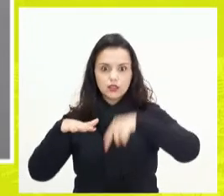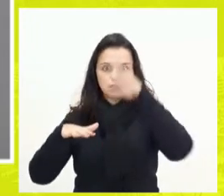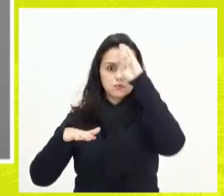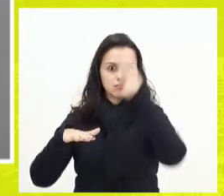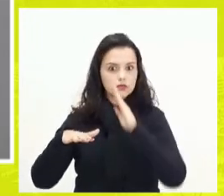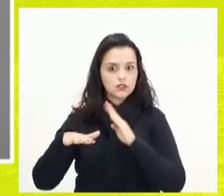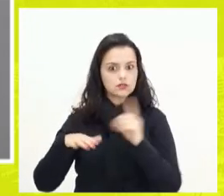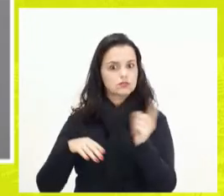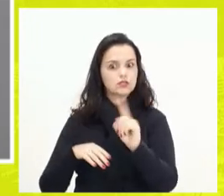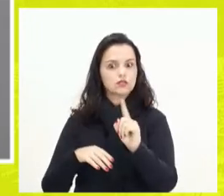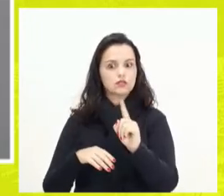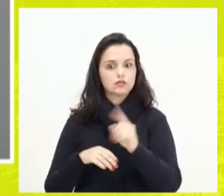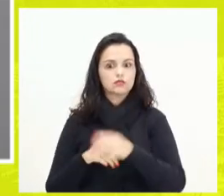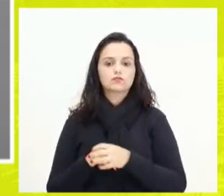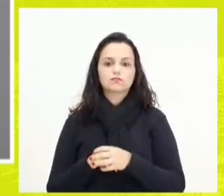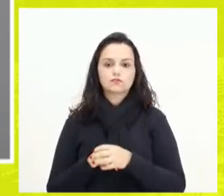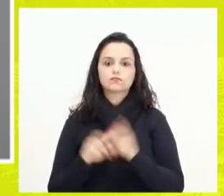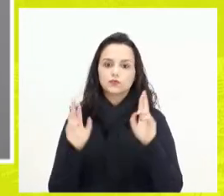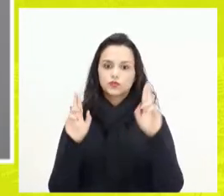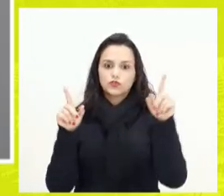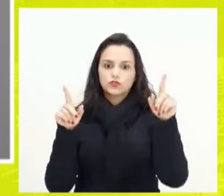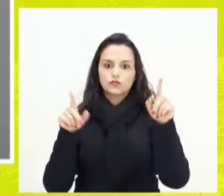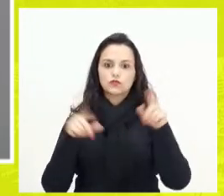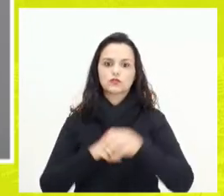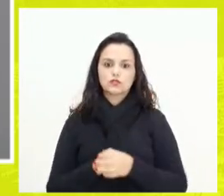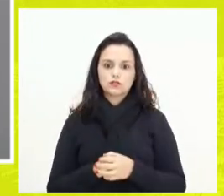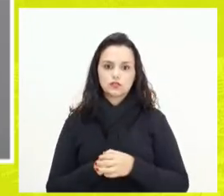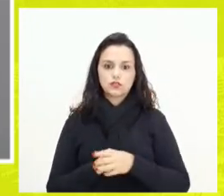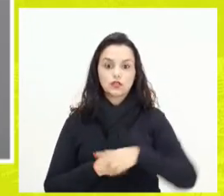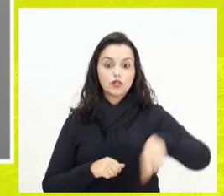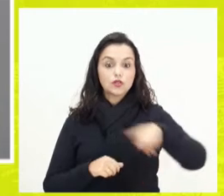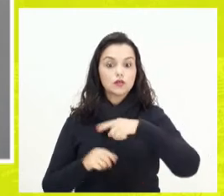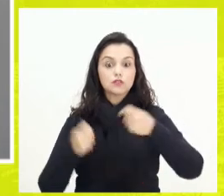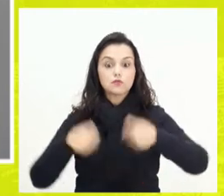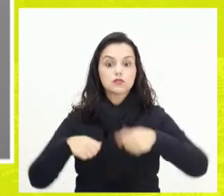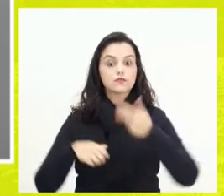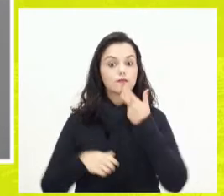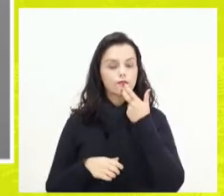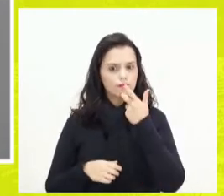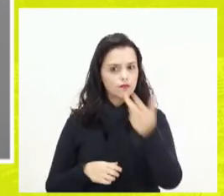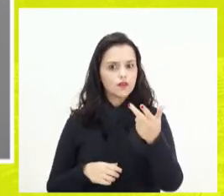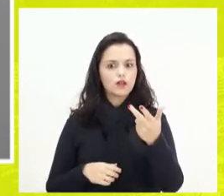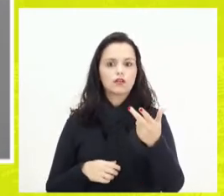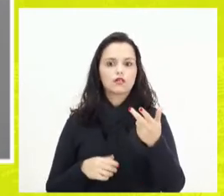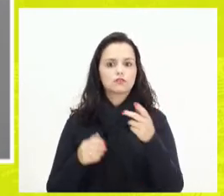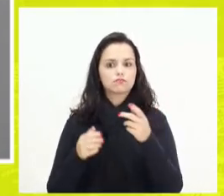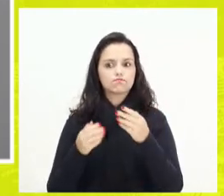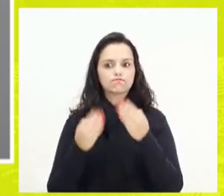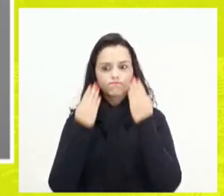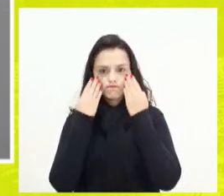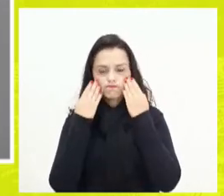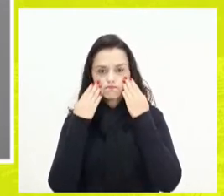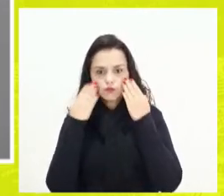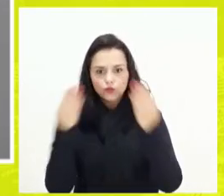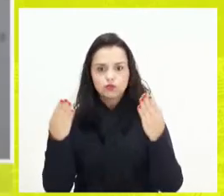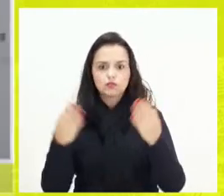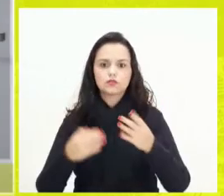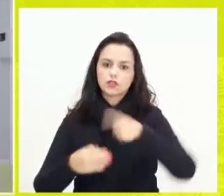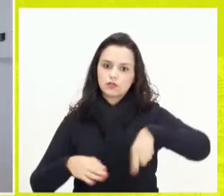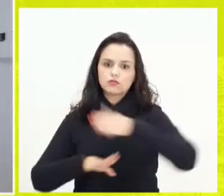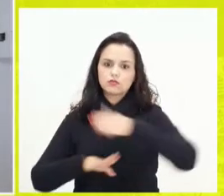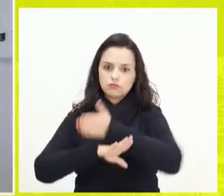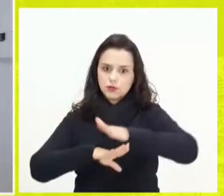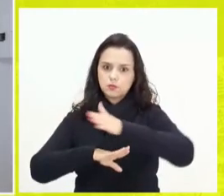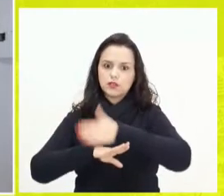invasion that happened in brazil but it's it's really key that we speak this very